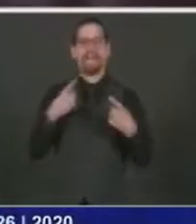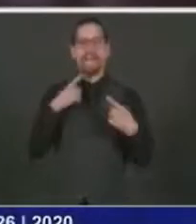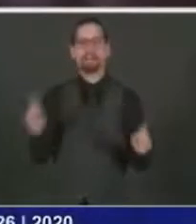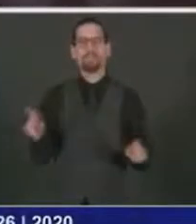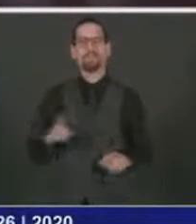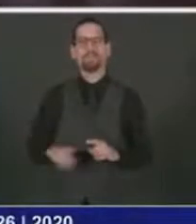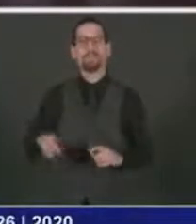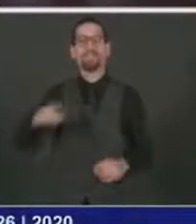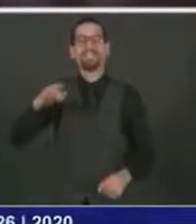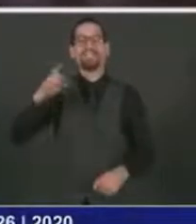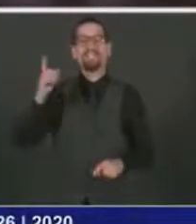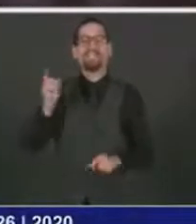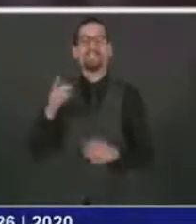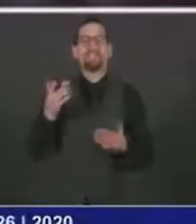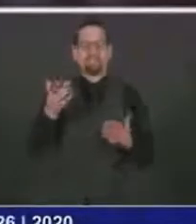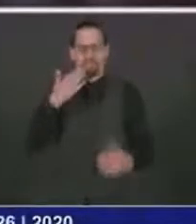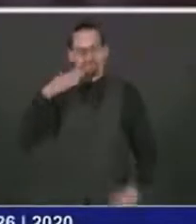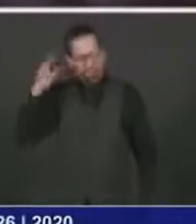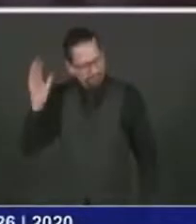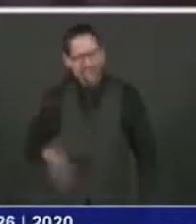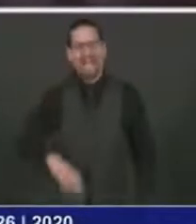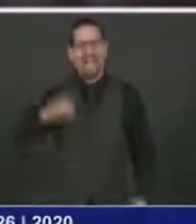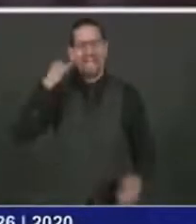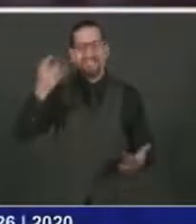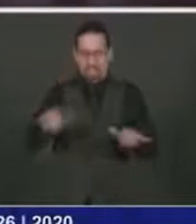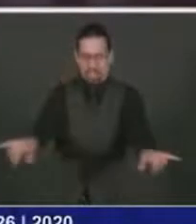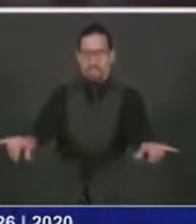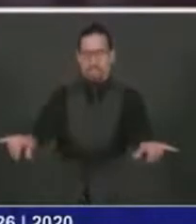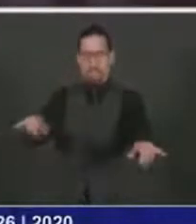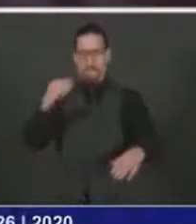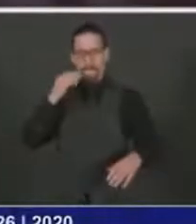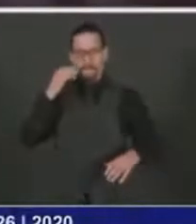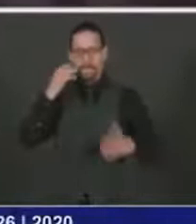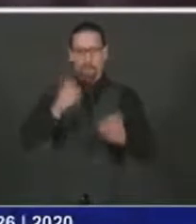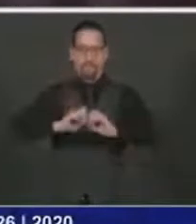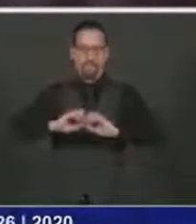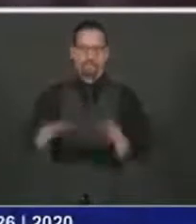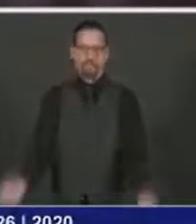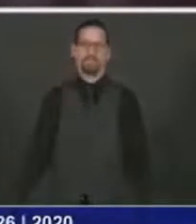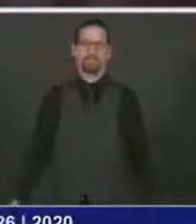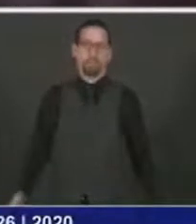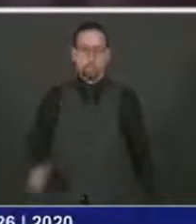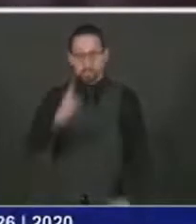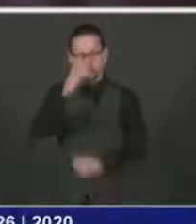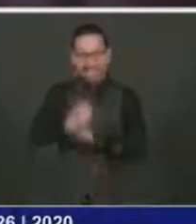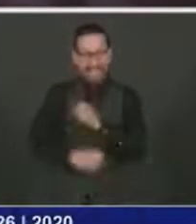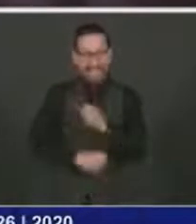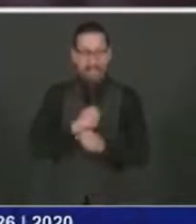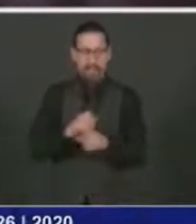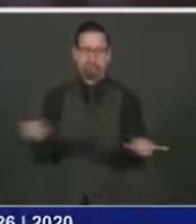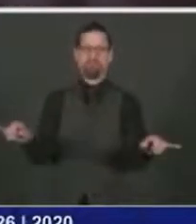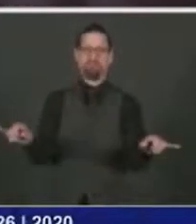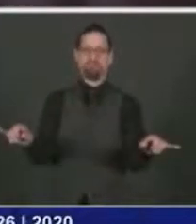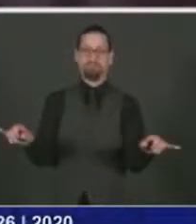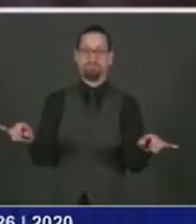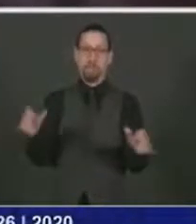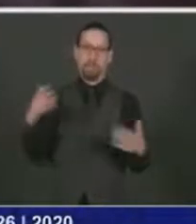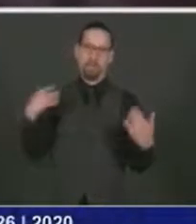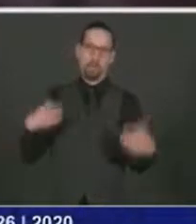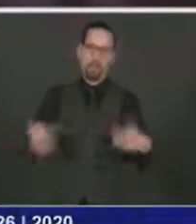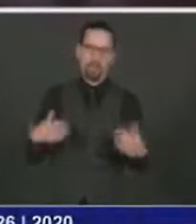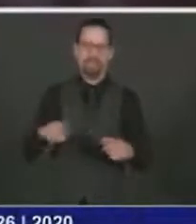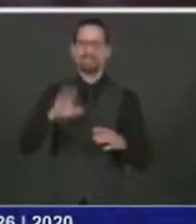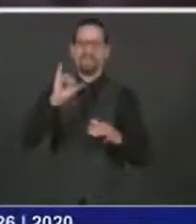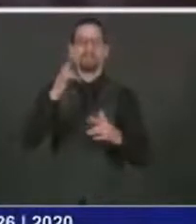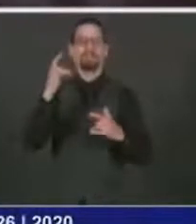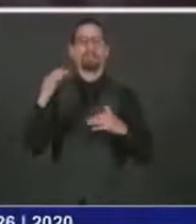idea, because then, for all the obvious reasons. So what we're doing here is a balancing. People need to work. Our